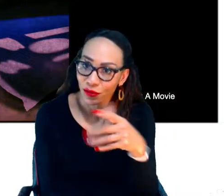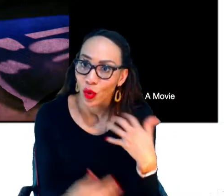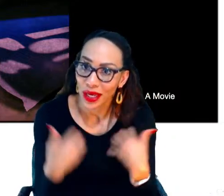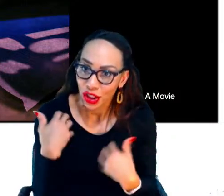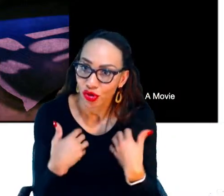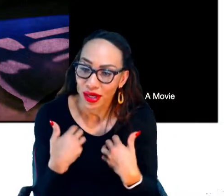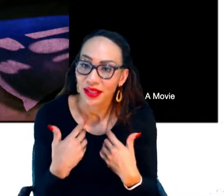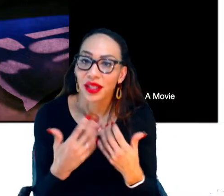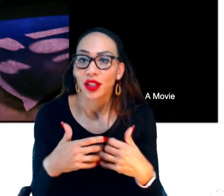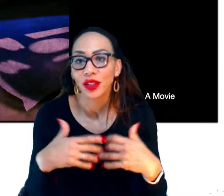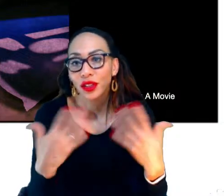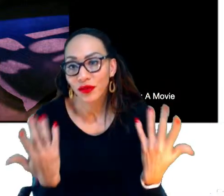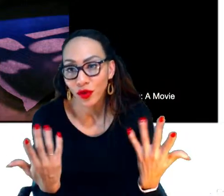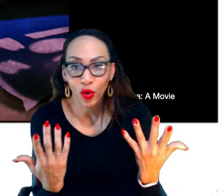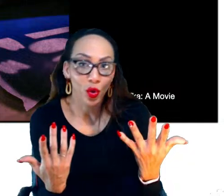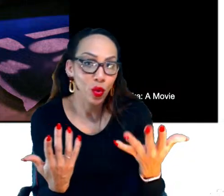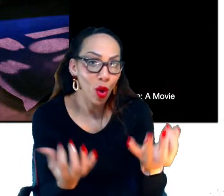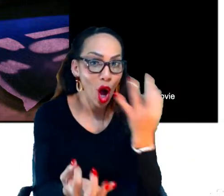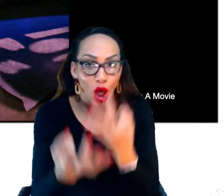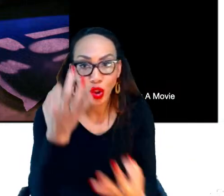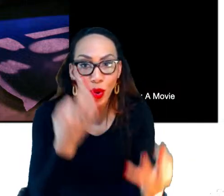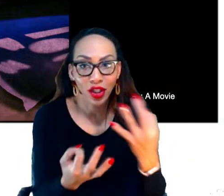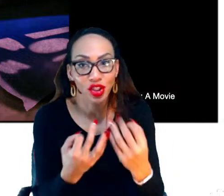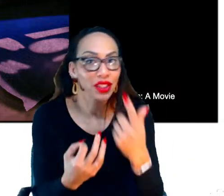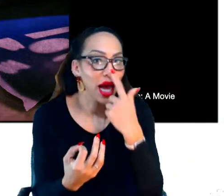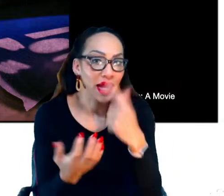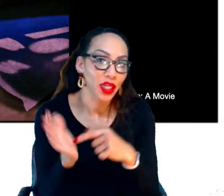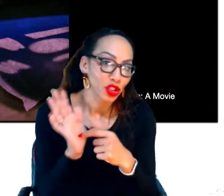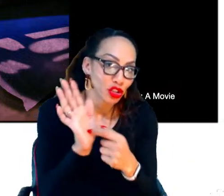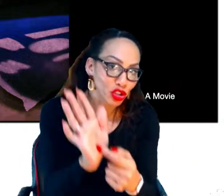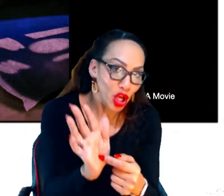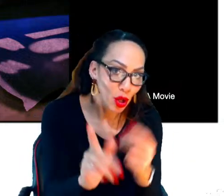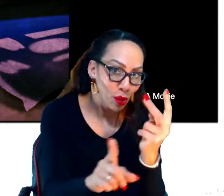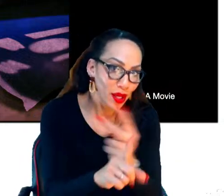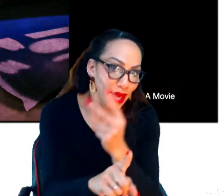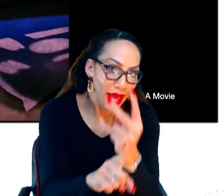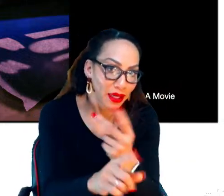I can go back and forth between things. Right.